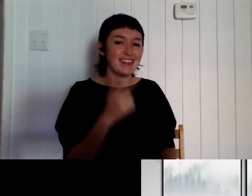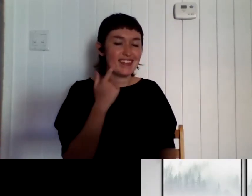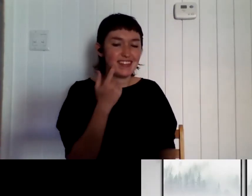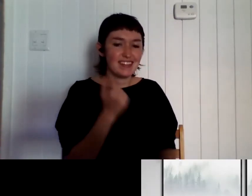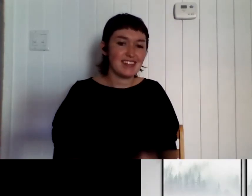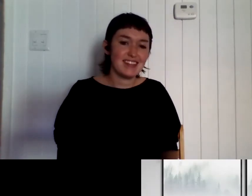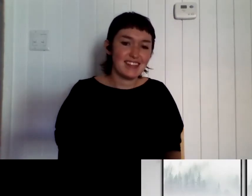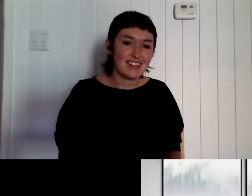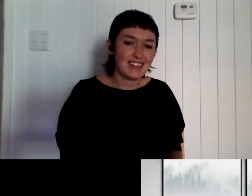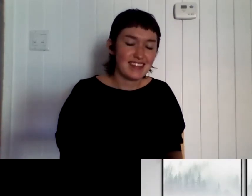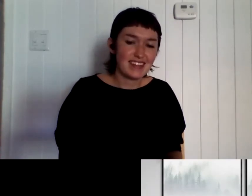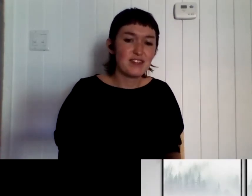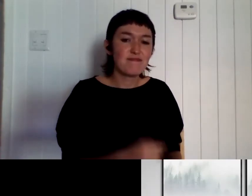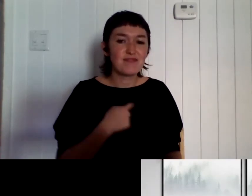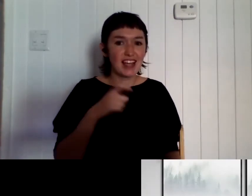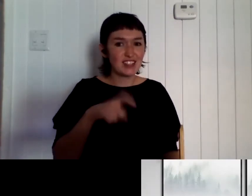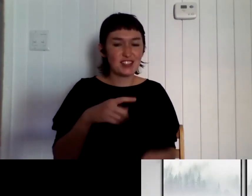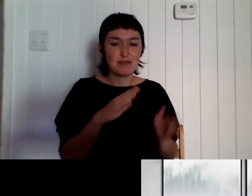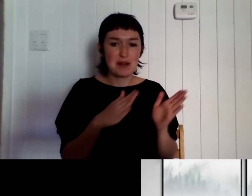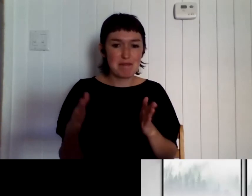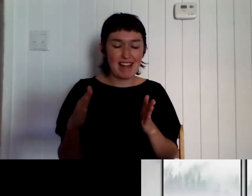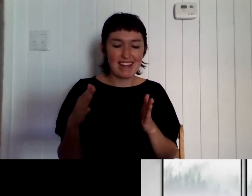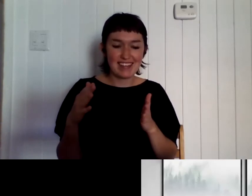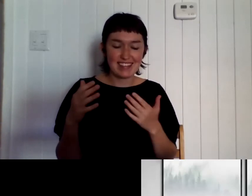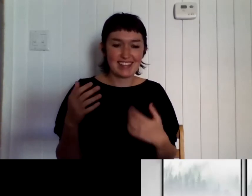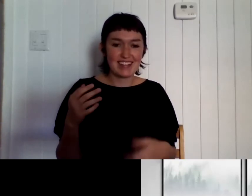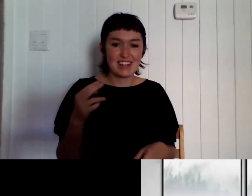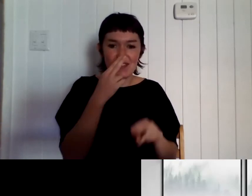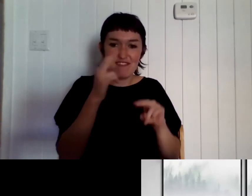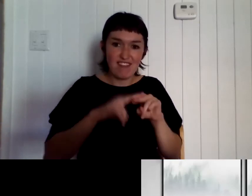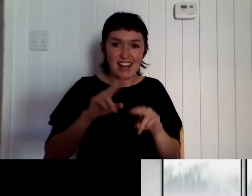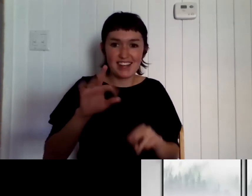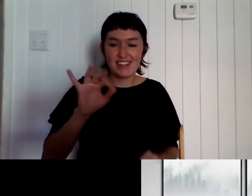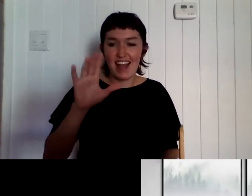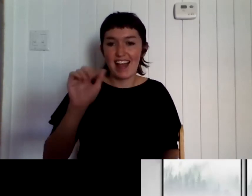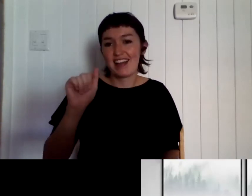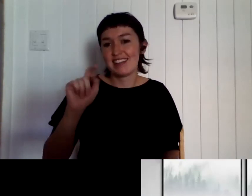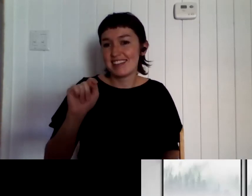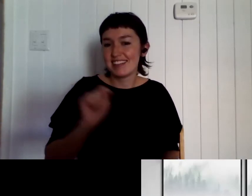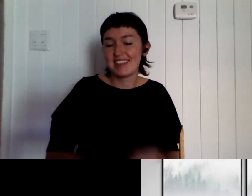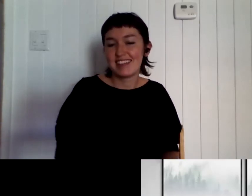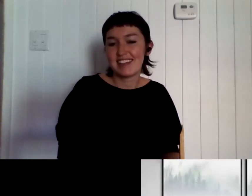I'm trying to think. I should have come prepared with a more kind of fun fact.